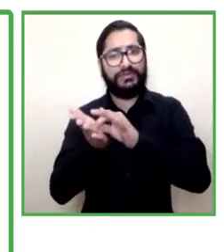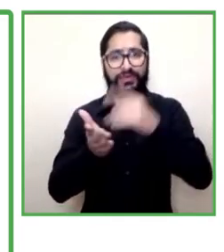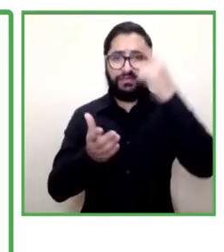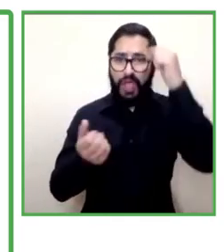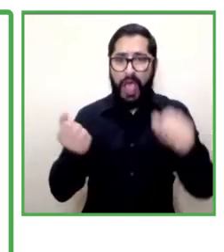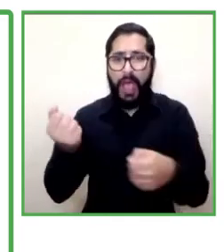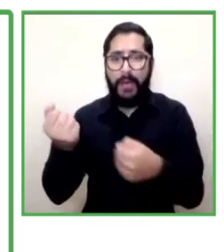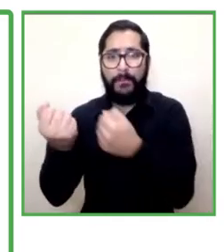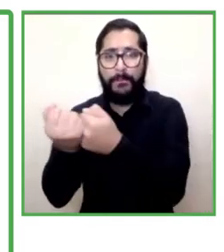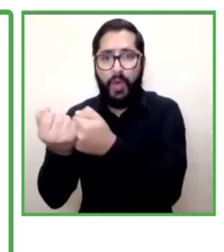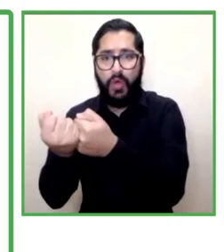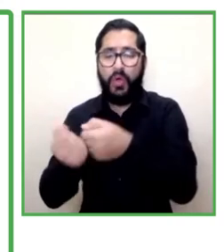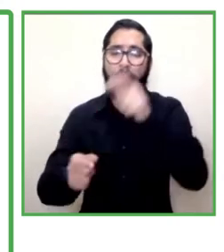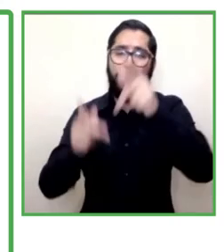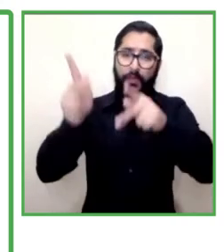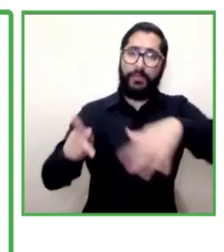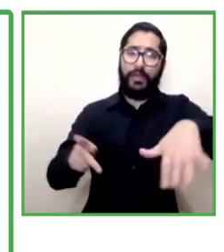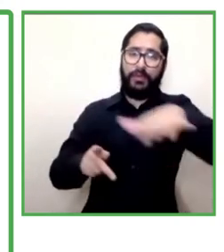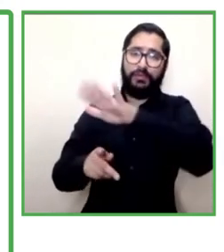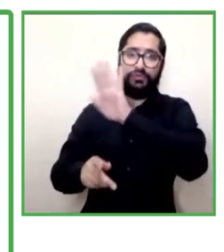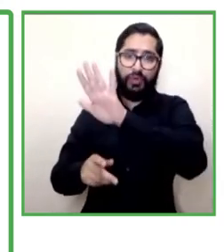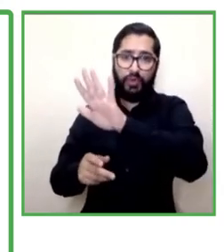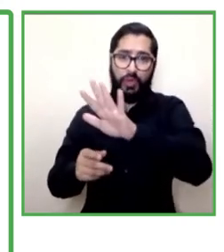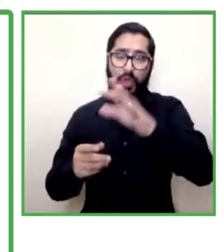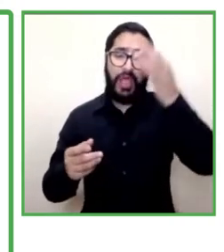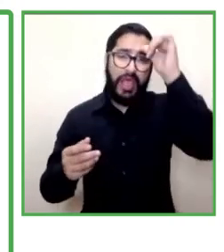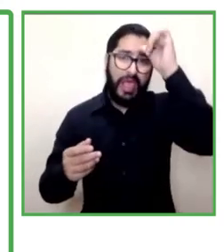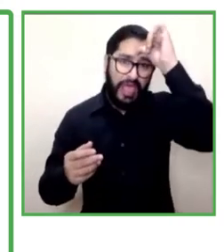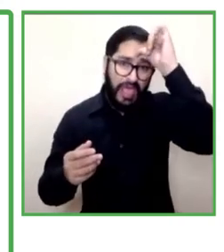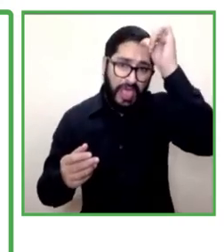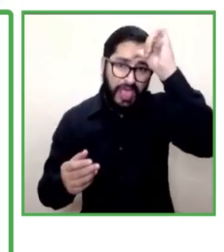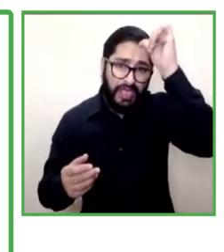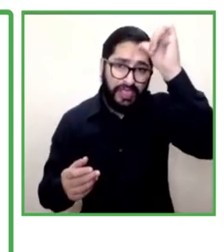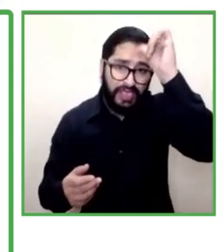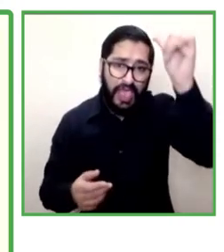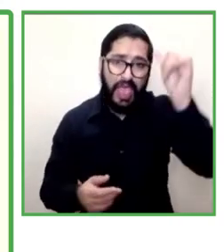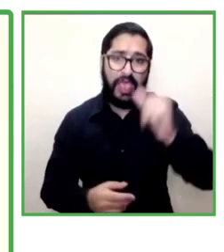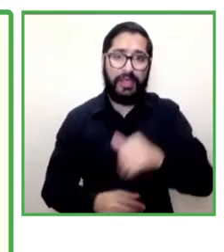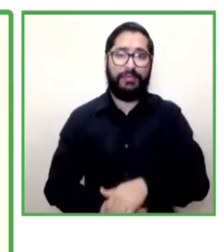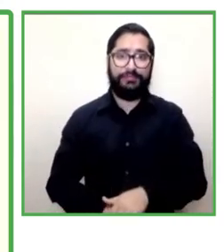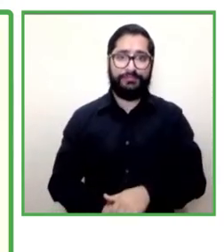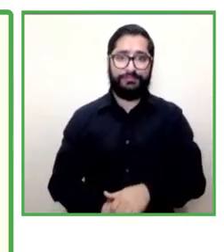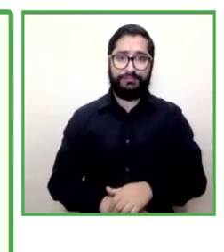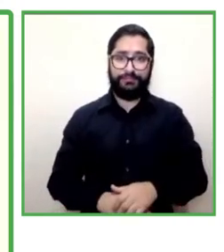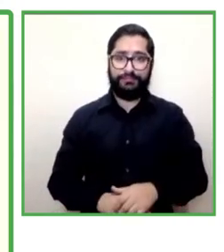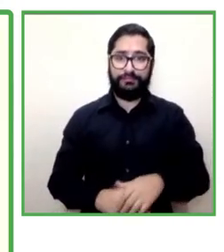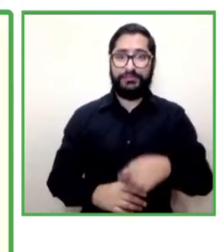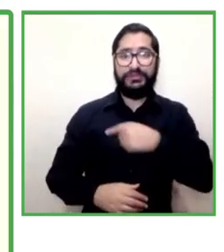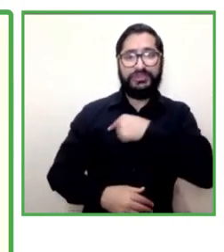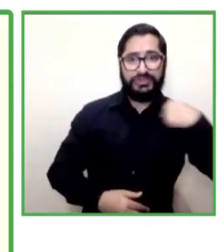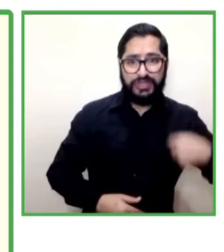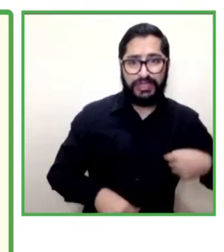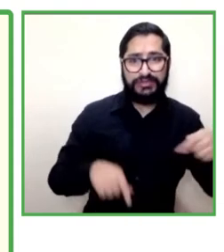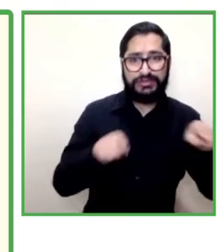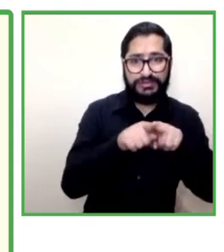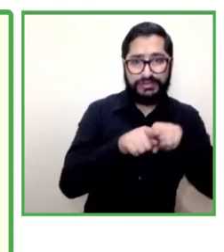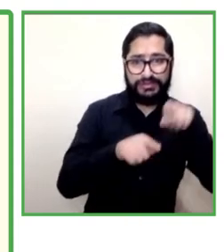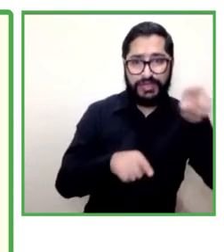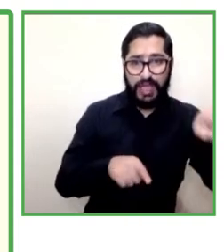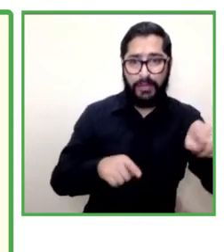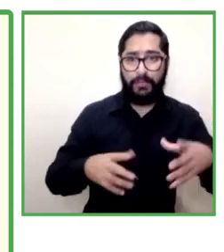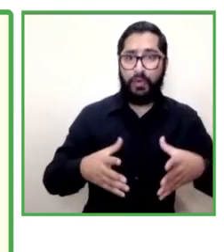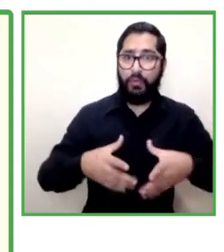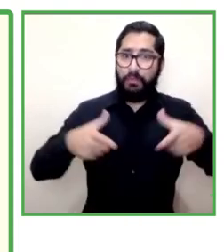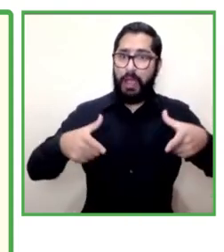and complex countries to without solution. It's important to note that we, in addition